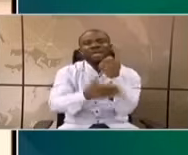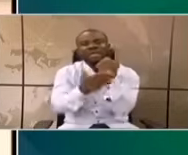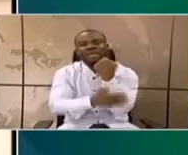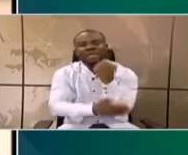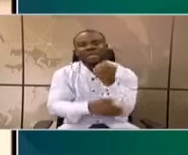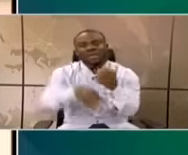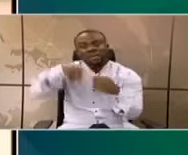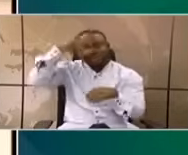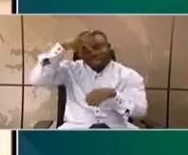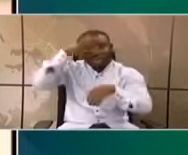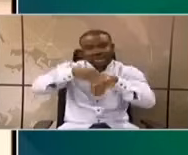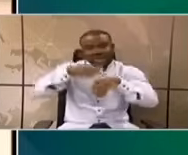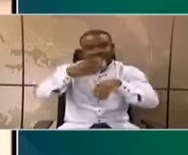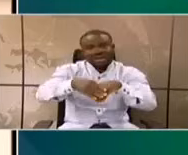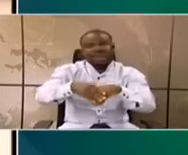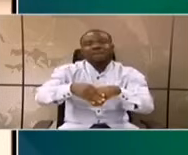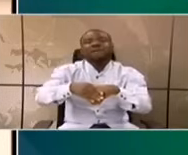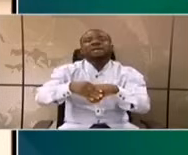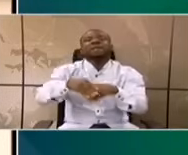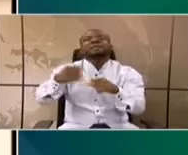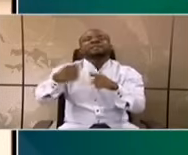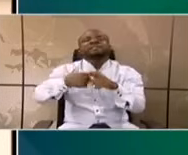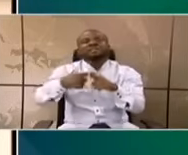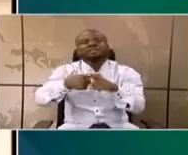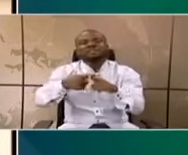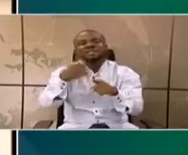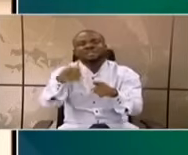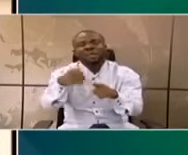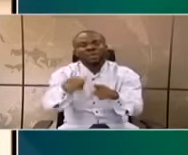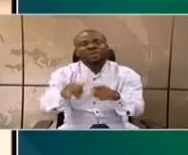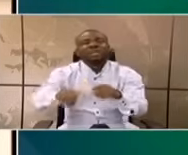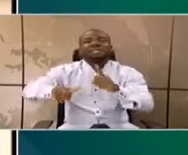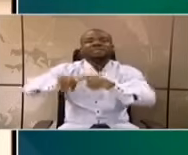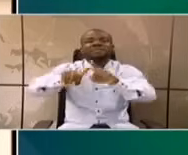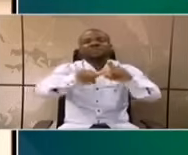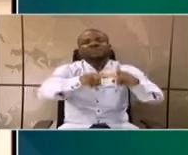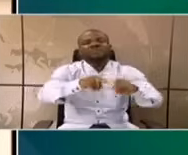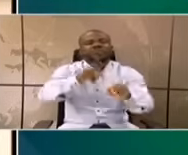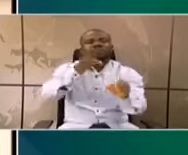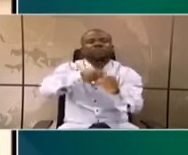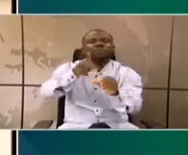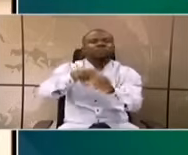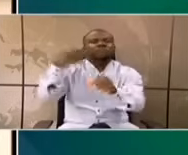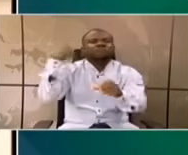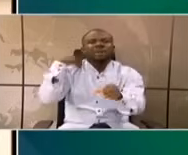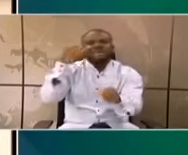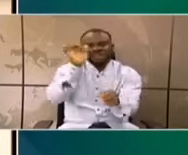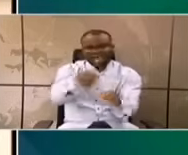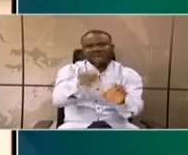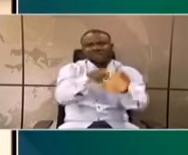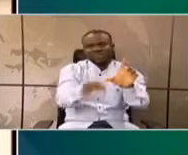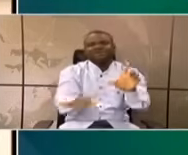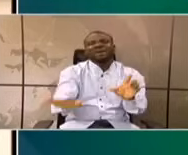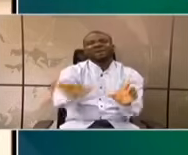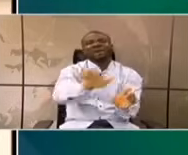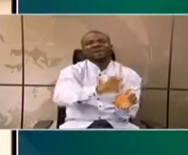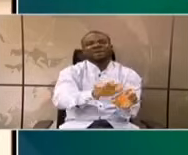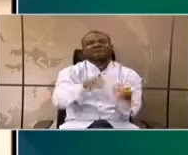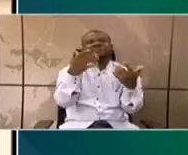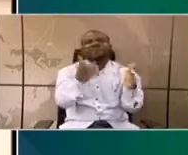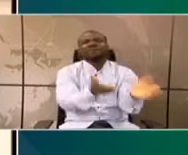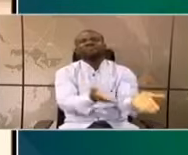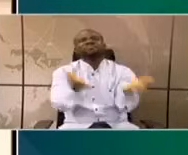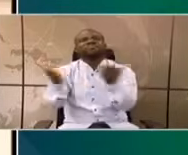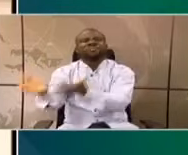Jen, Jay, Nomdebre, one crying. Omu, we are no massa service, so and go for to. So, we export